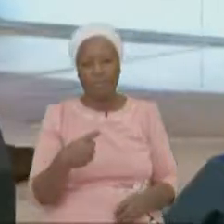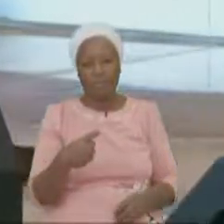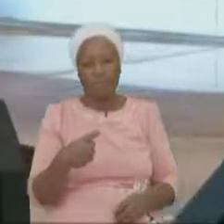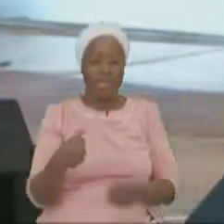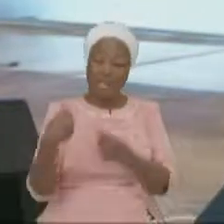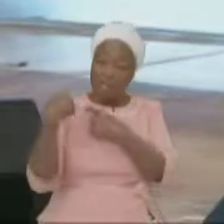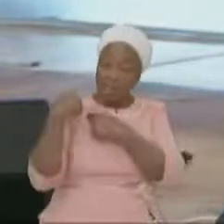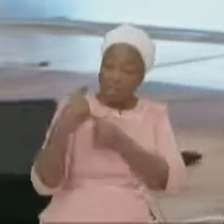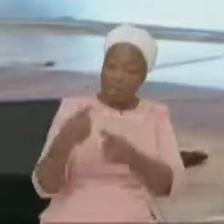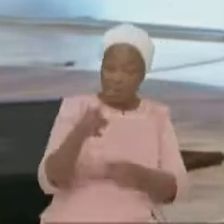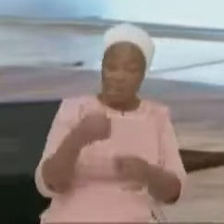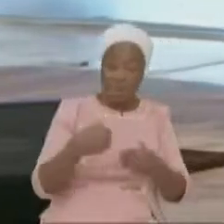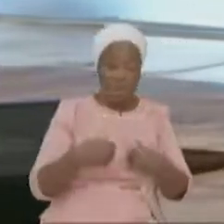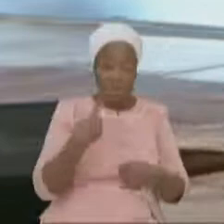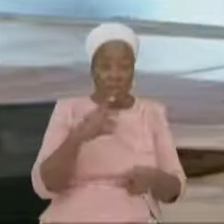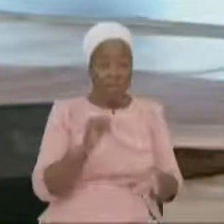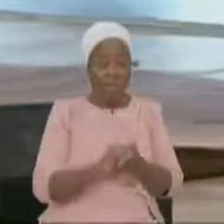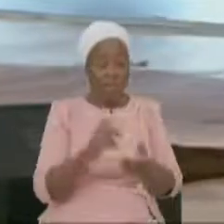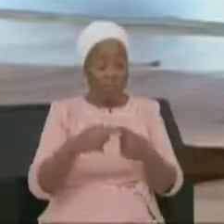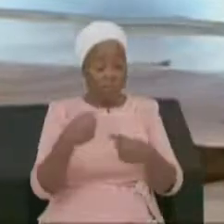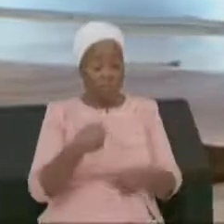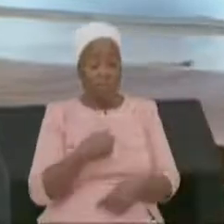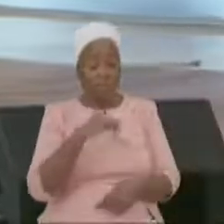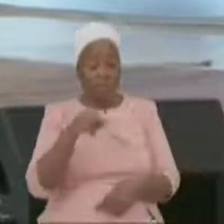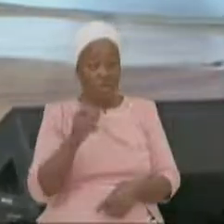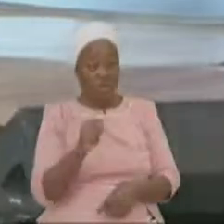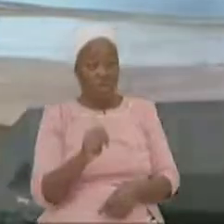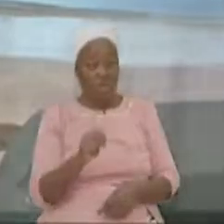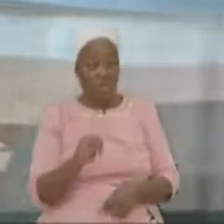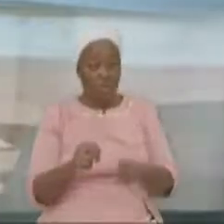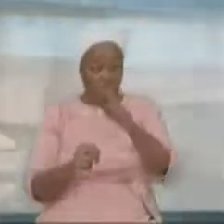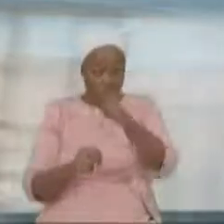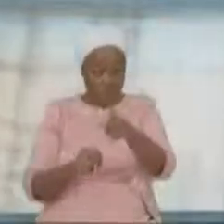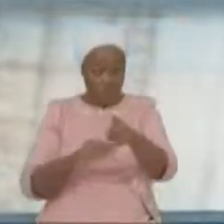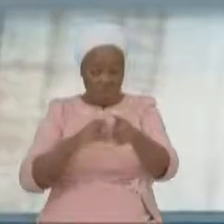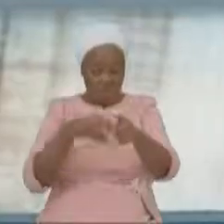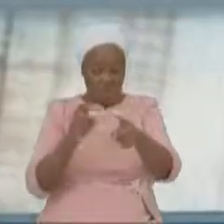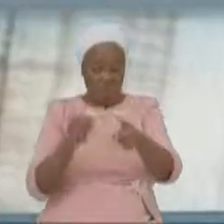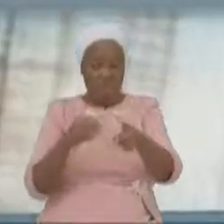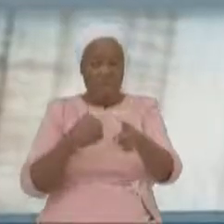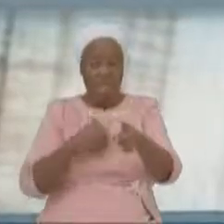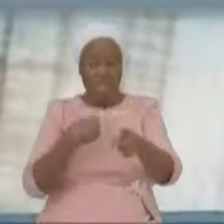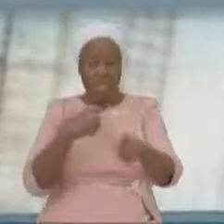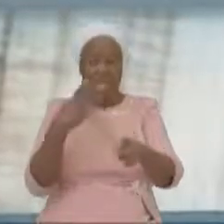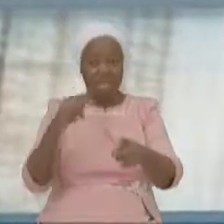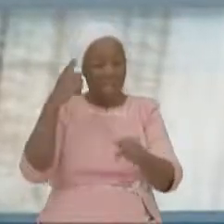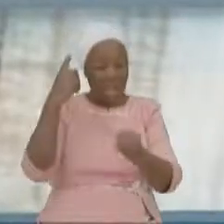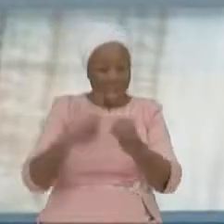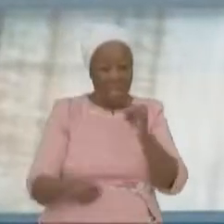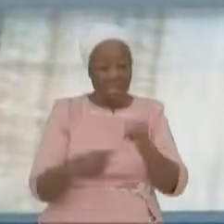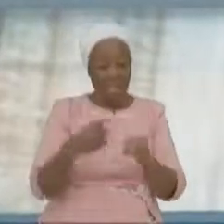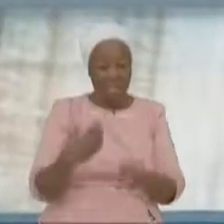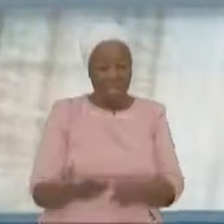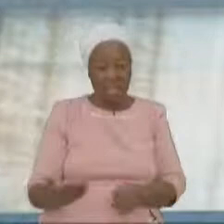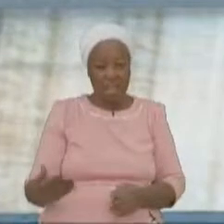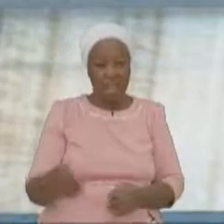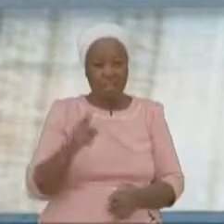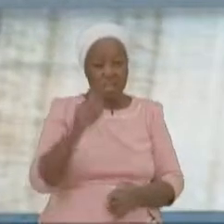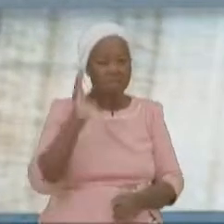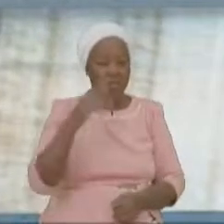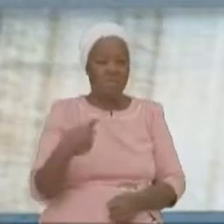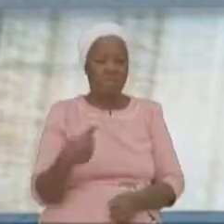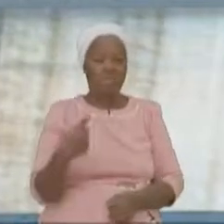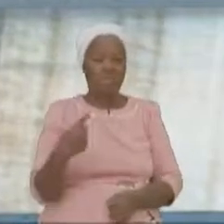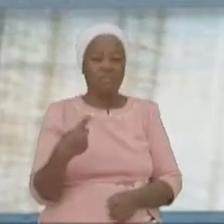since you have said that to me, you have said the last thing you will